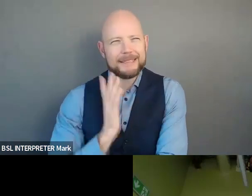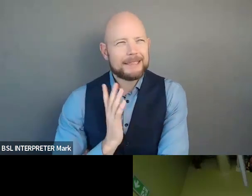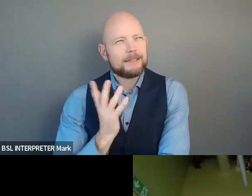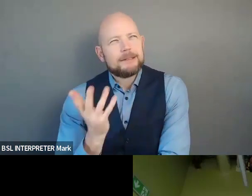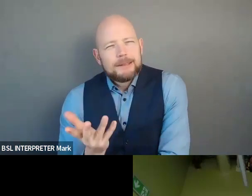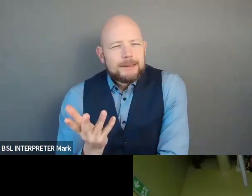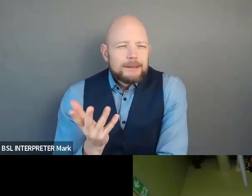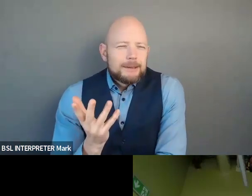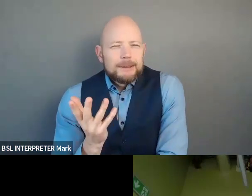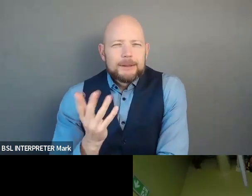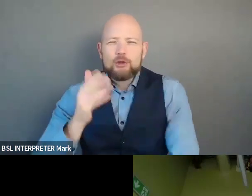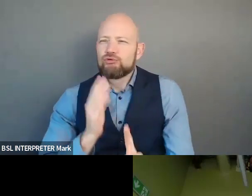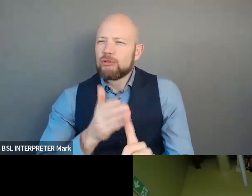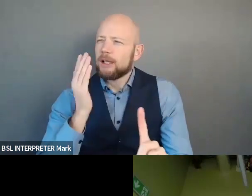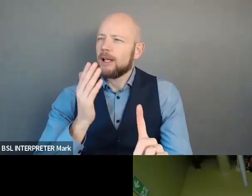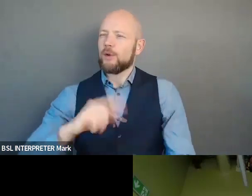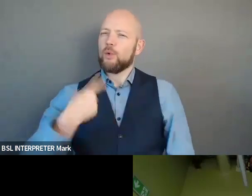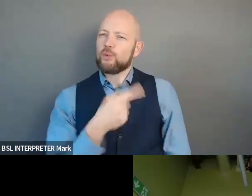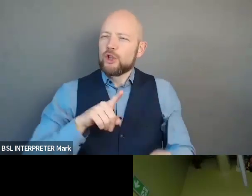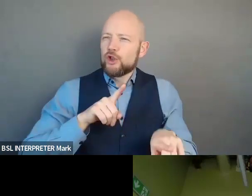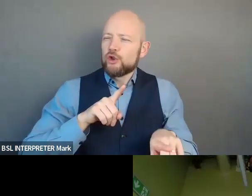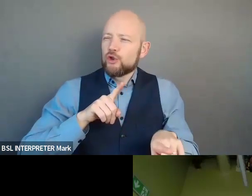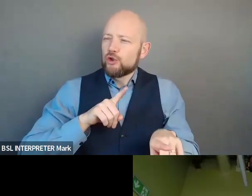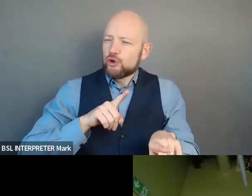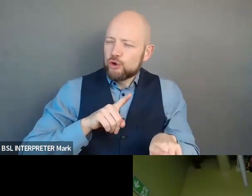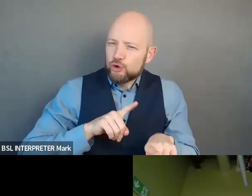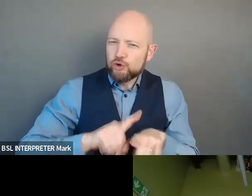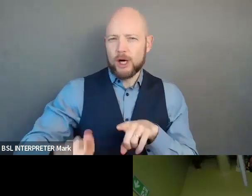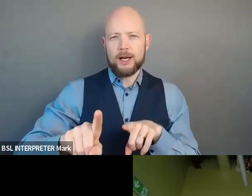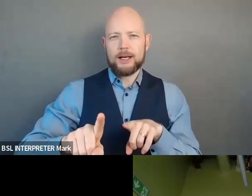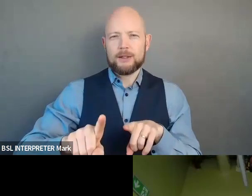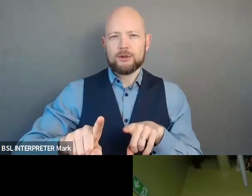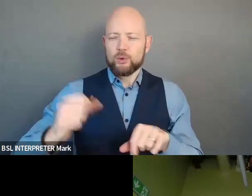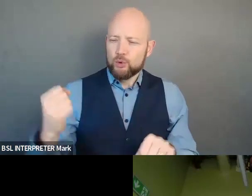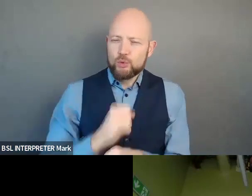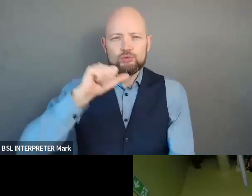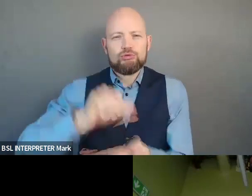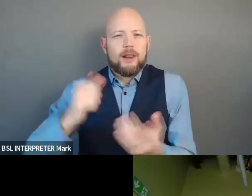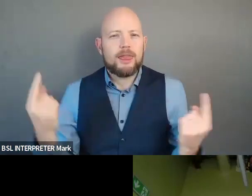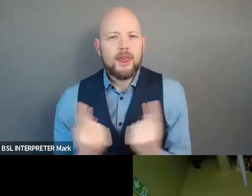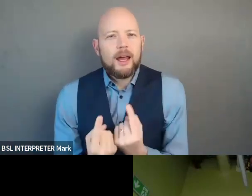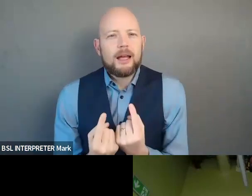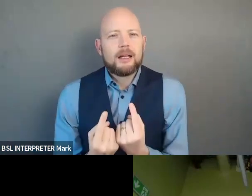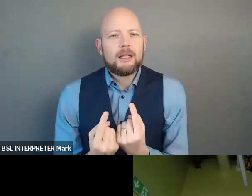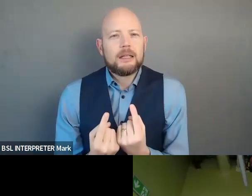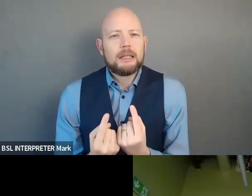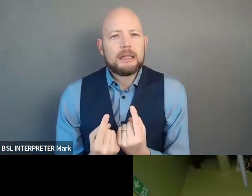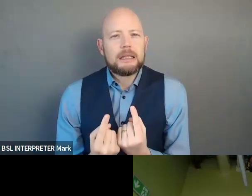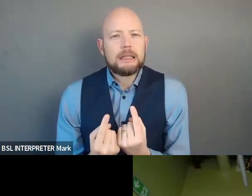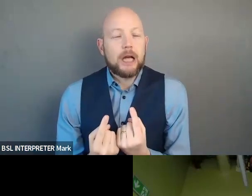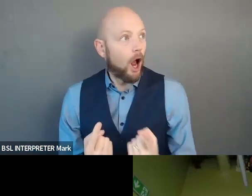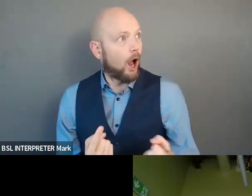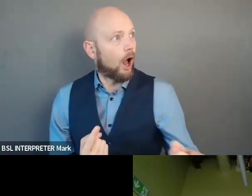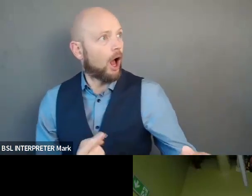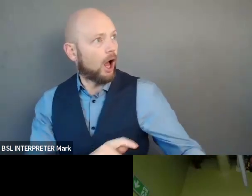what we're trying to do here is the right thing to do. And I don't think that we should suddenly bend and